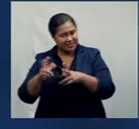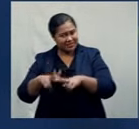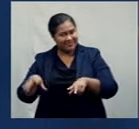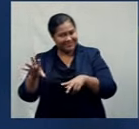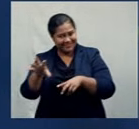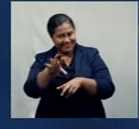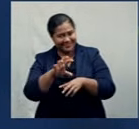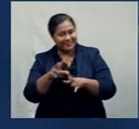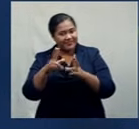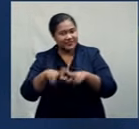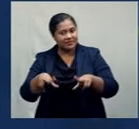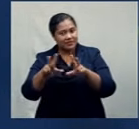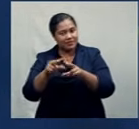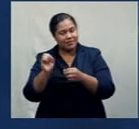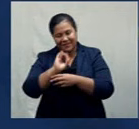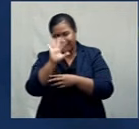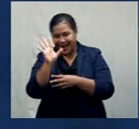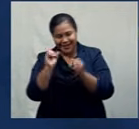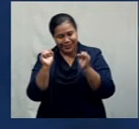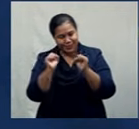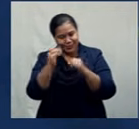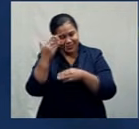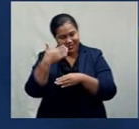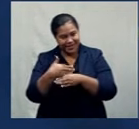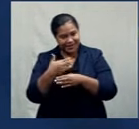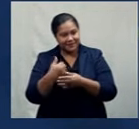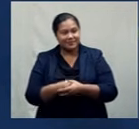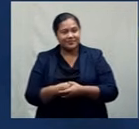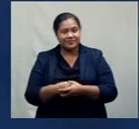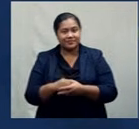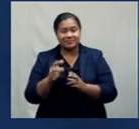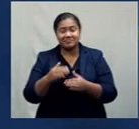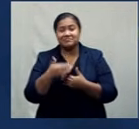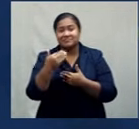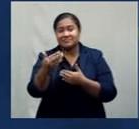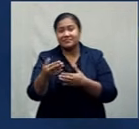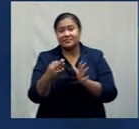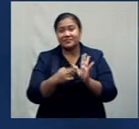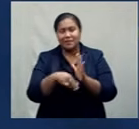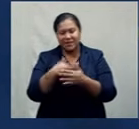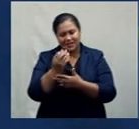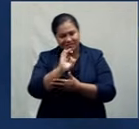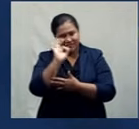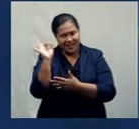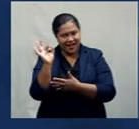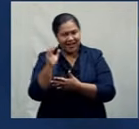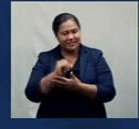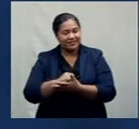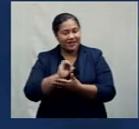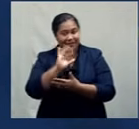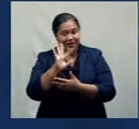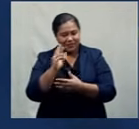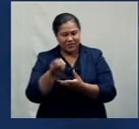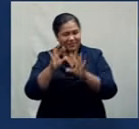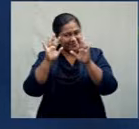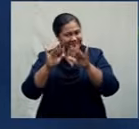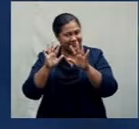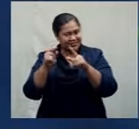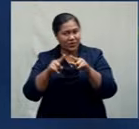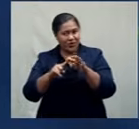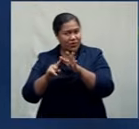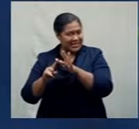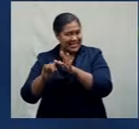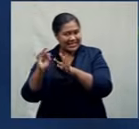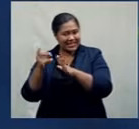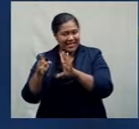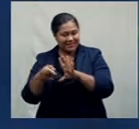Elsewhere, mainly fine, cool at nights. Looking further on to Monday, fine apart from brief showers over the eastern parts and the interior